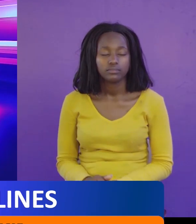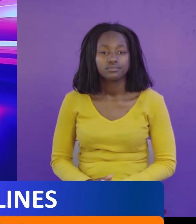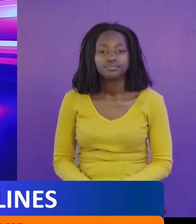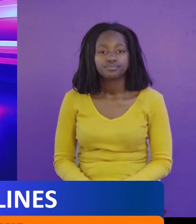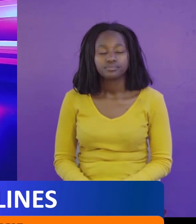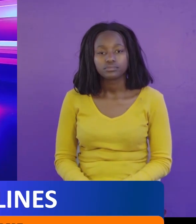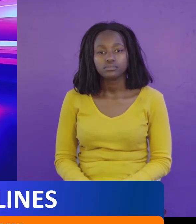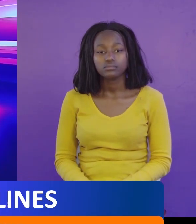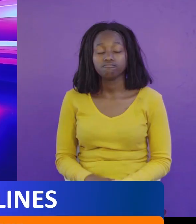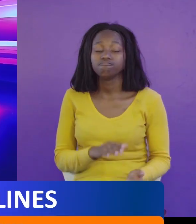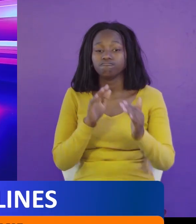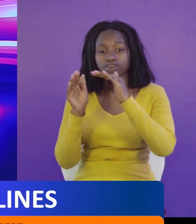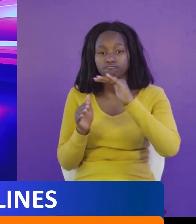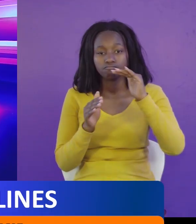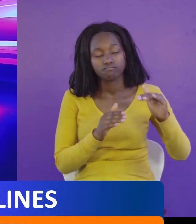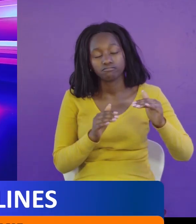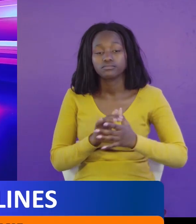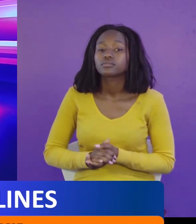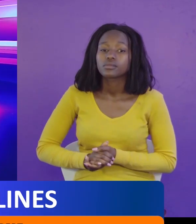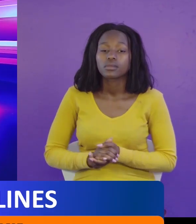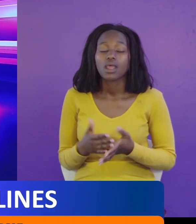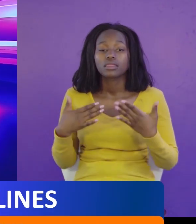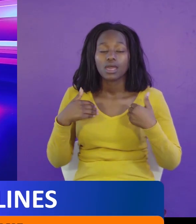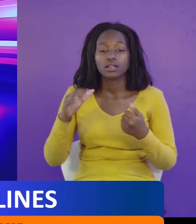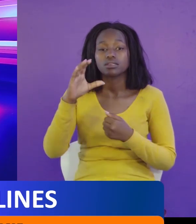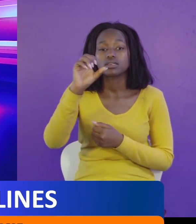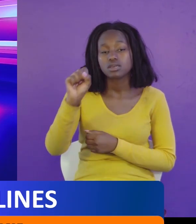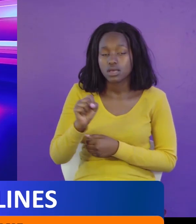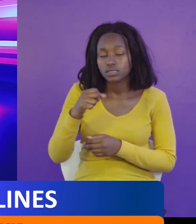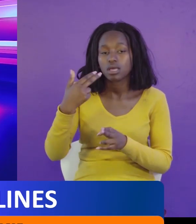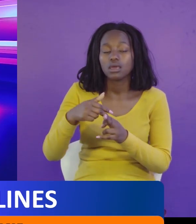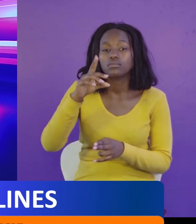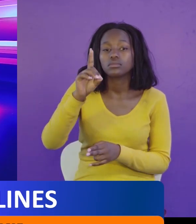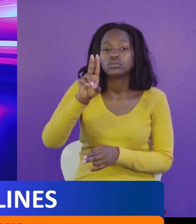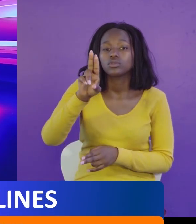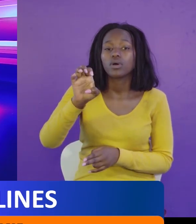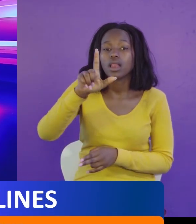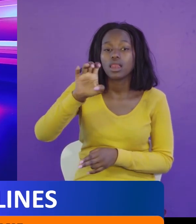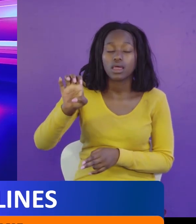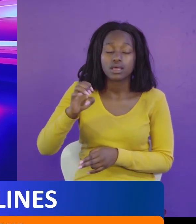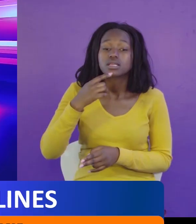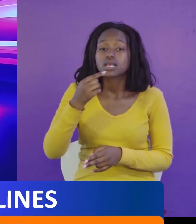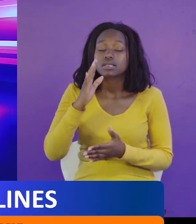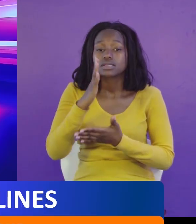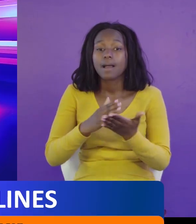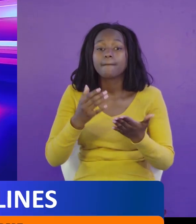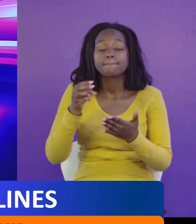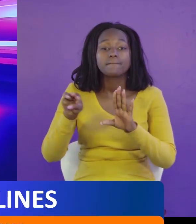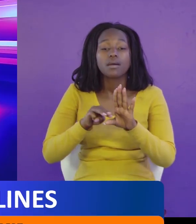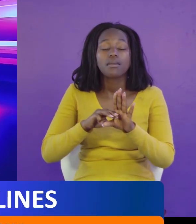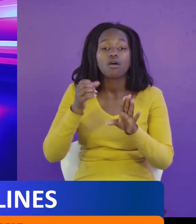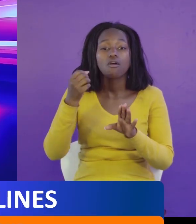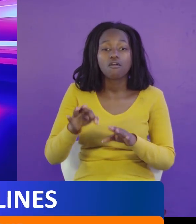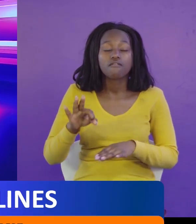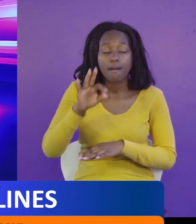On to matters health. Health Cabinet Secretary Aden Duale says some members of parliament own health facilities